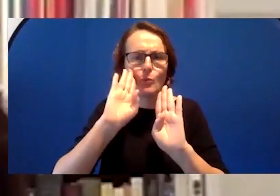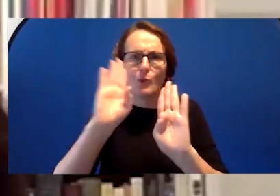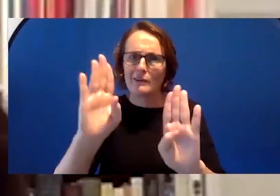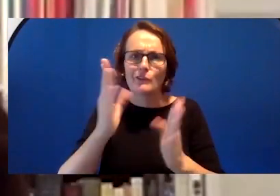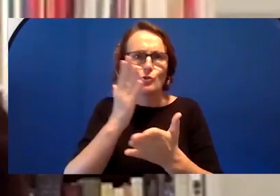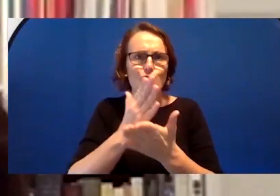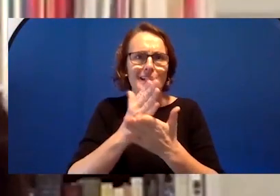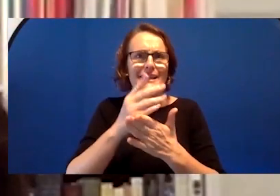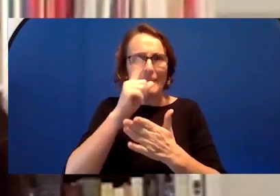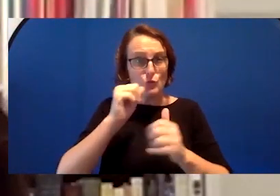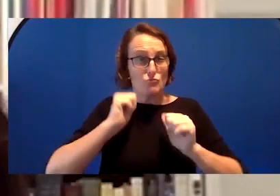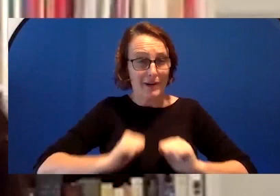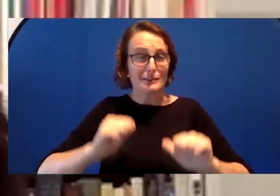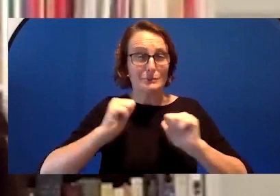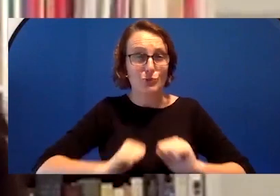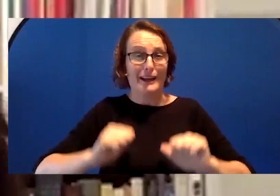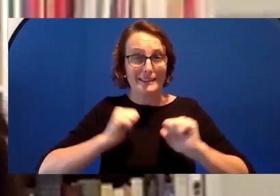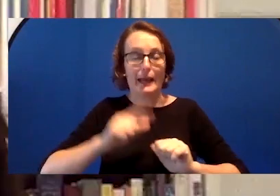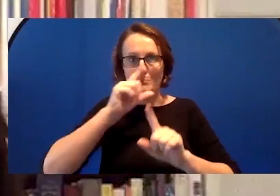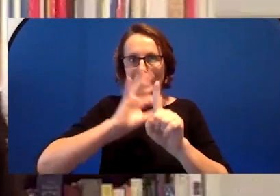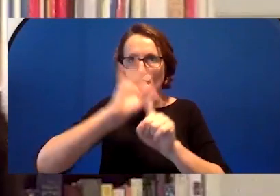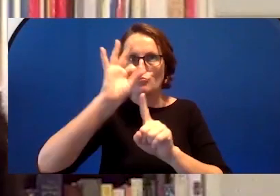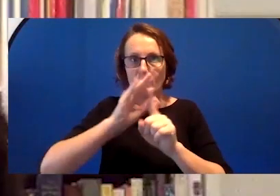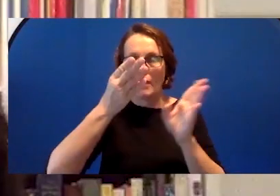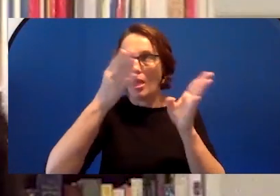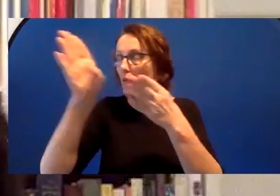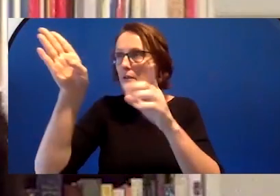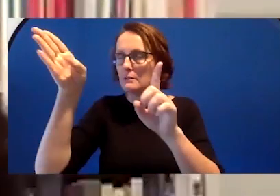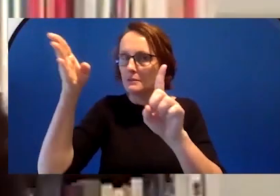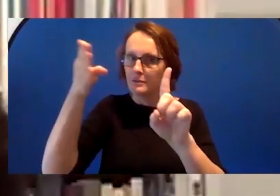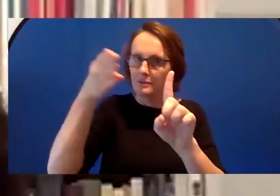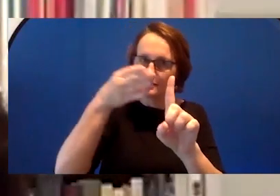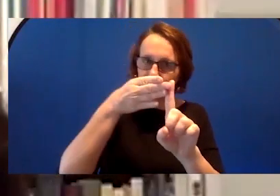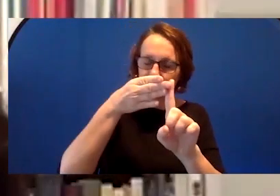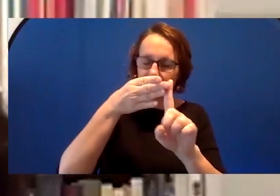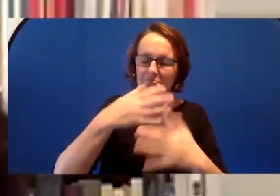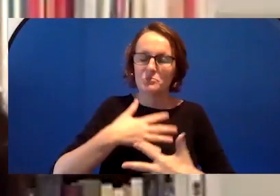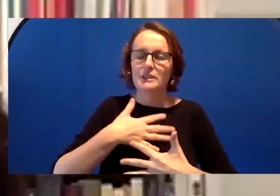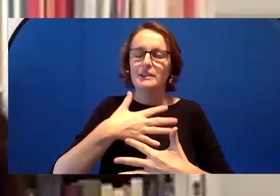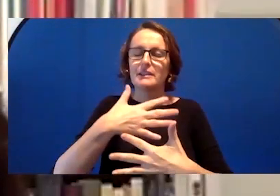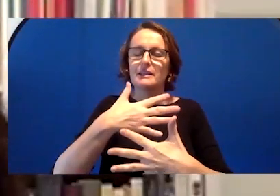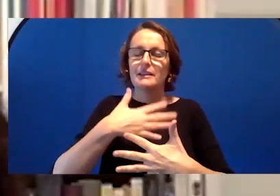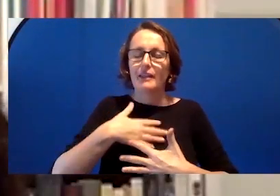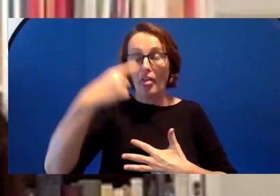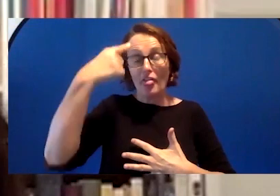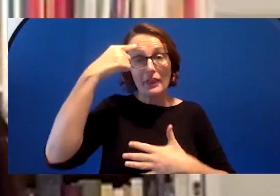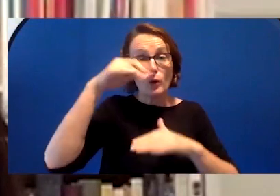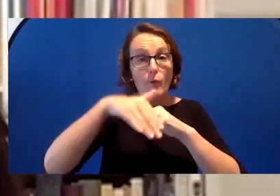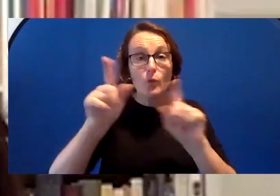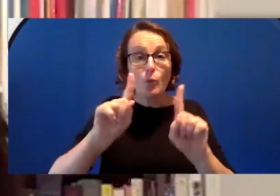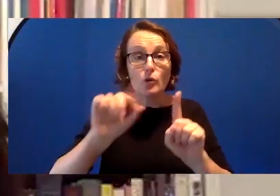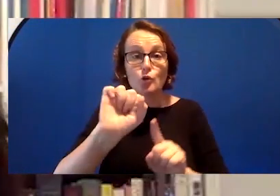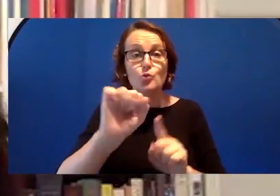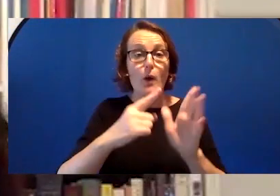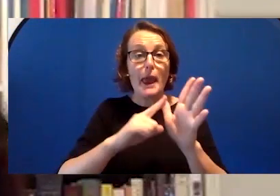gets stronger with practice. Remembering to bring your attention back to the air as it moves in and